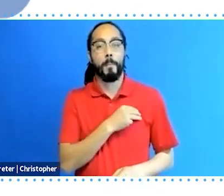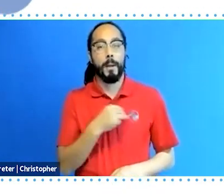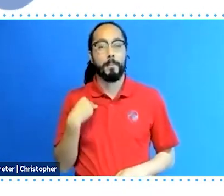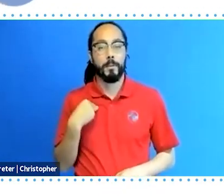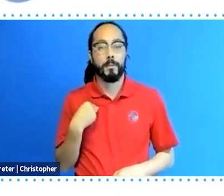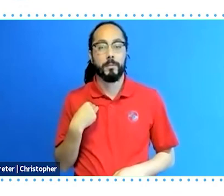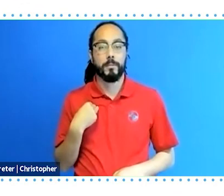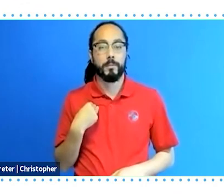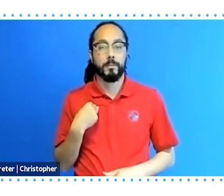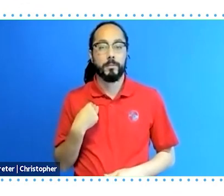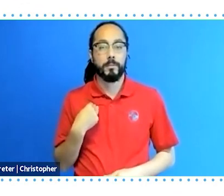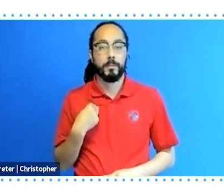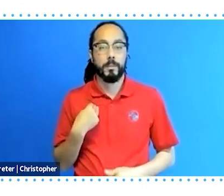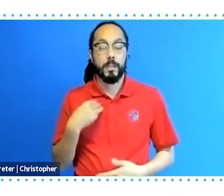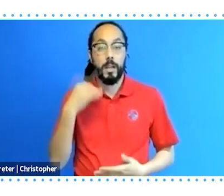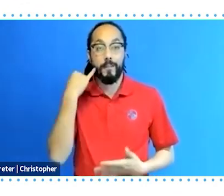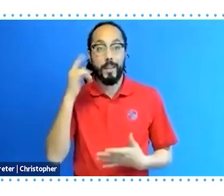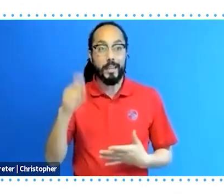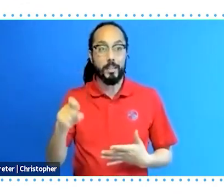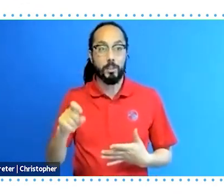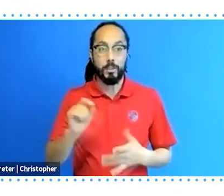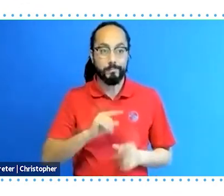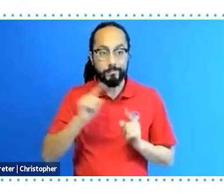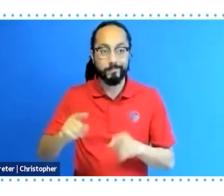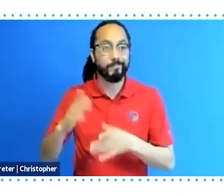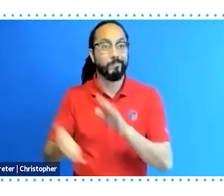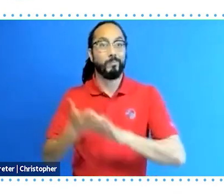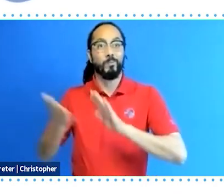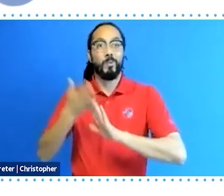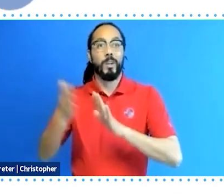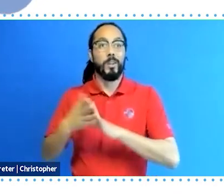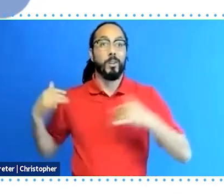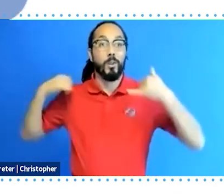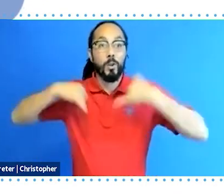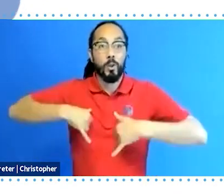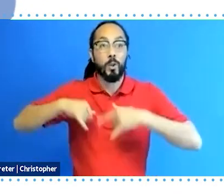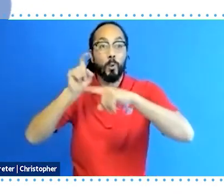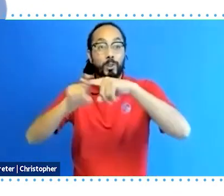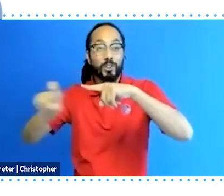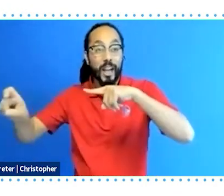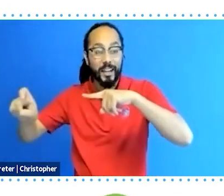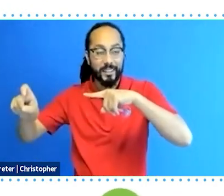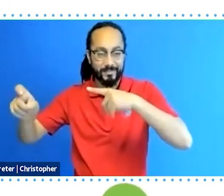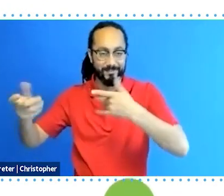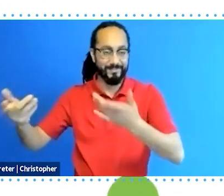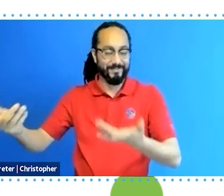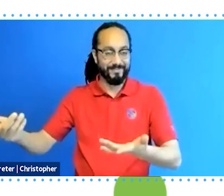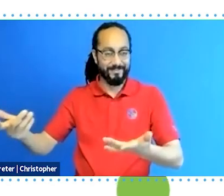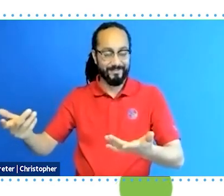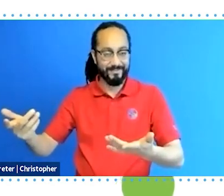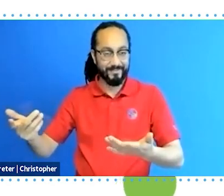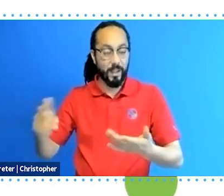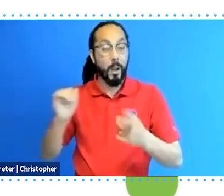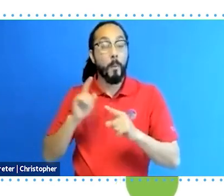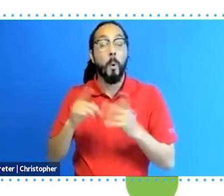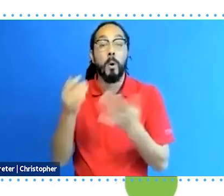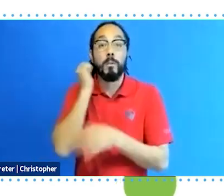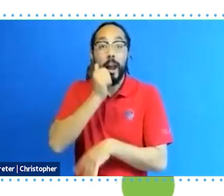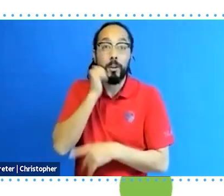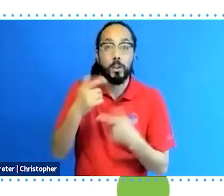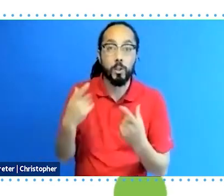and, run coat check. Maybe they need to be really involved in the day-to-day runnings. If you are a super